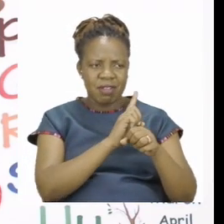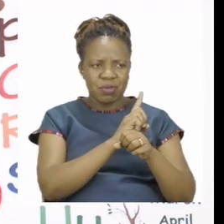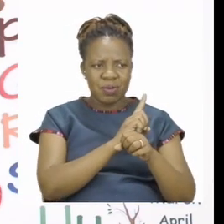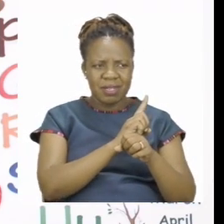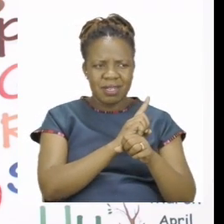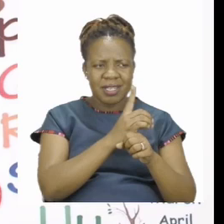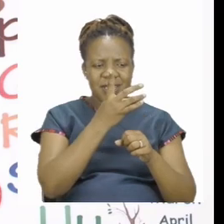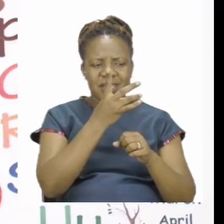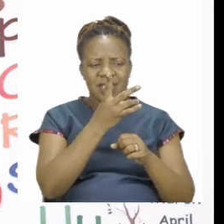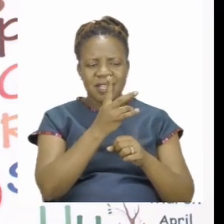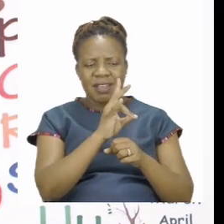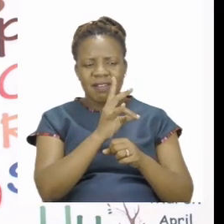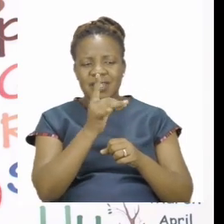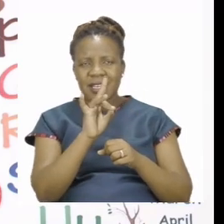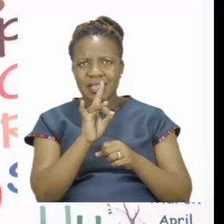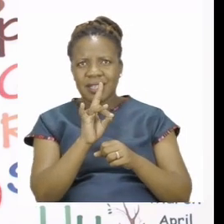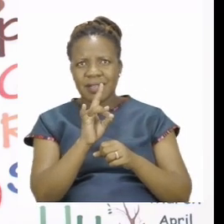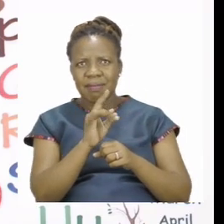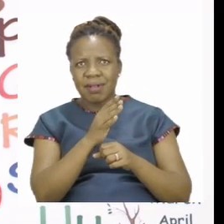says